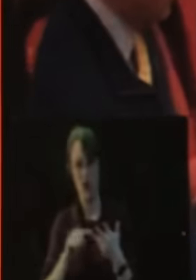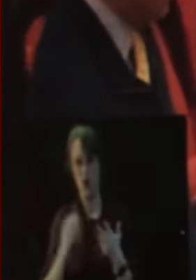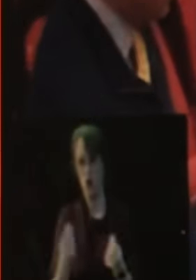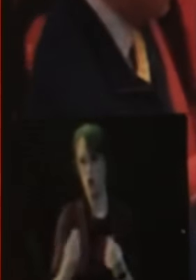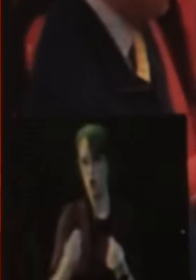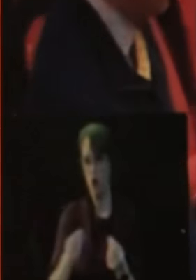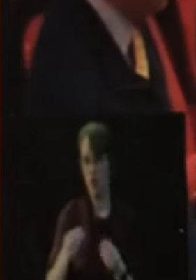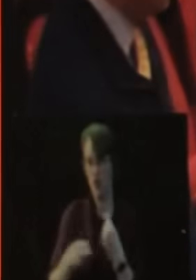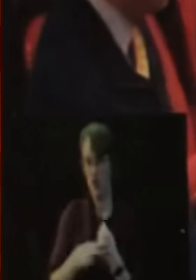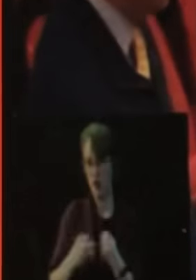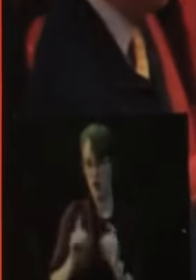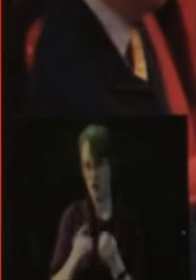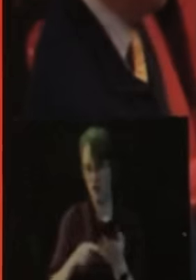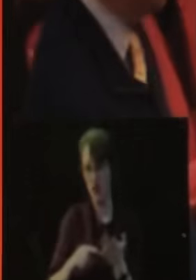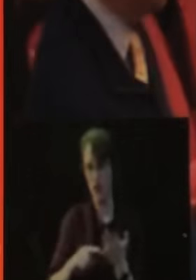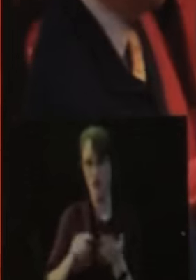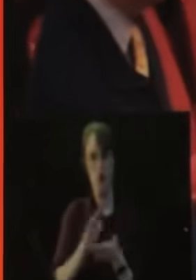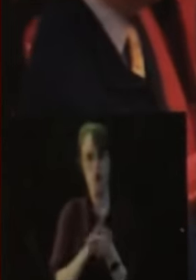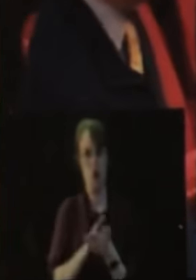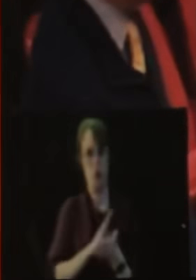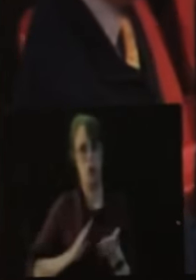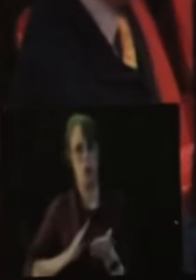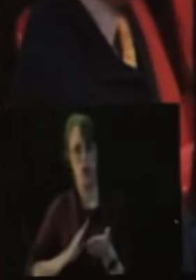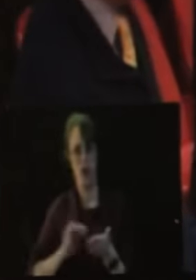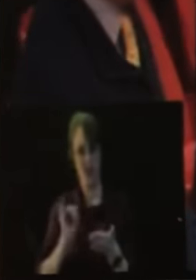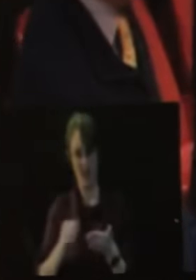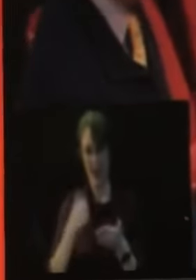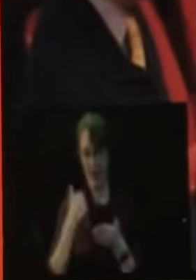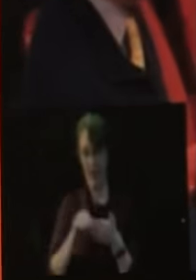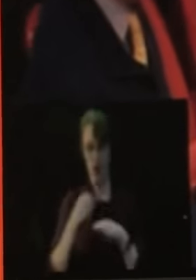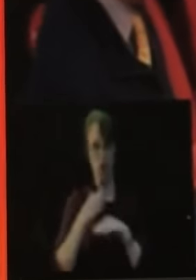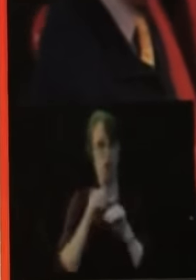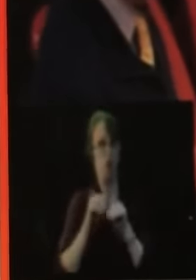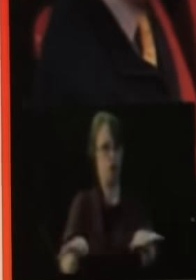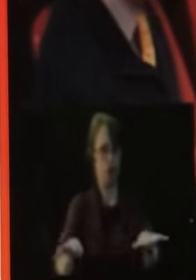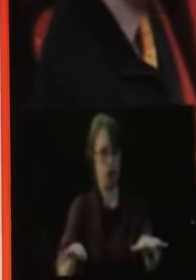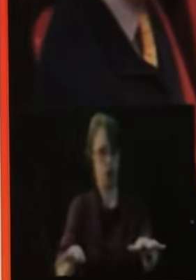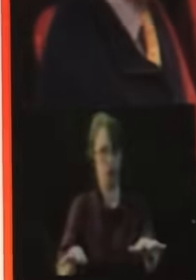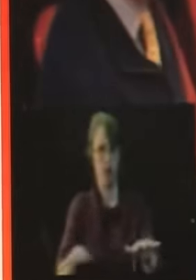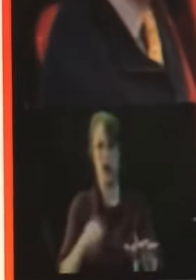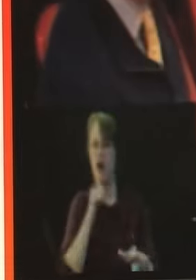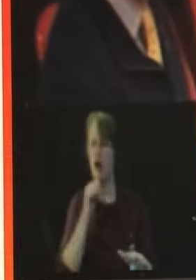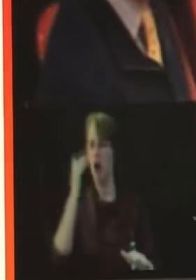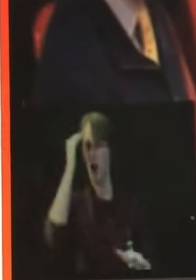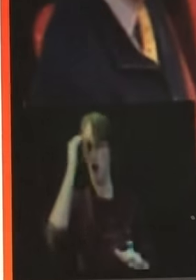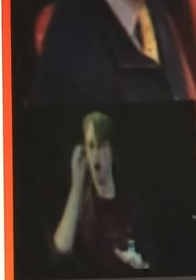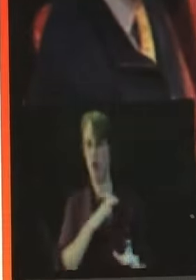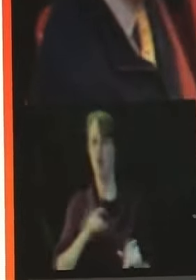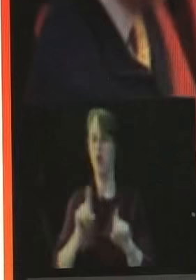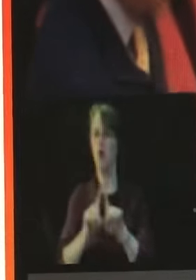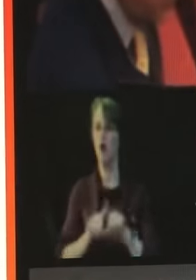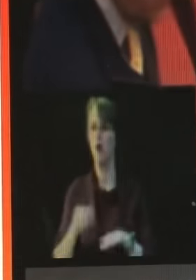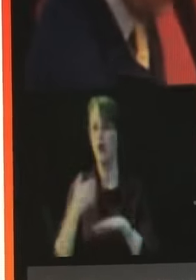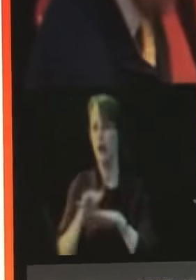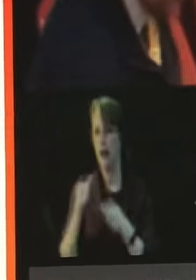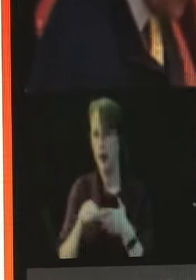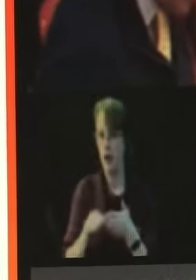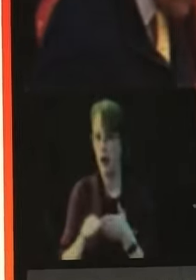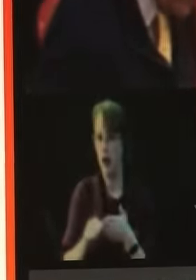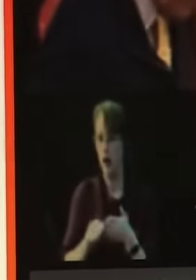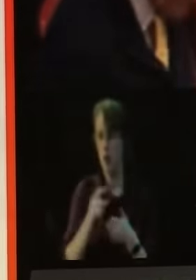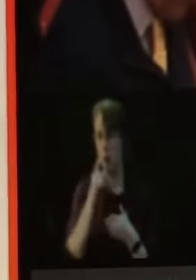school board, which we have drafted, and that letter is going out. Yeah. I was unaware that commission was also sending out a letter because the commission doesn't have jurisdiction